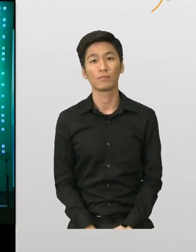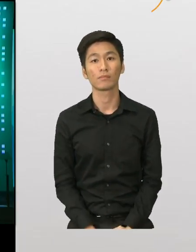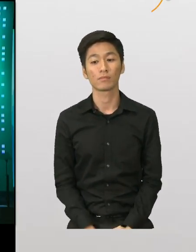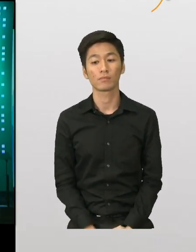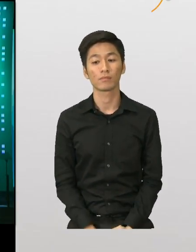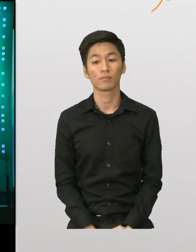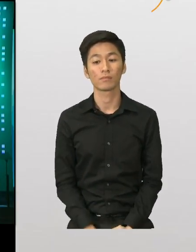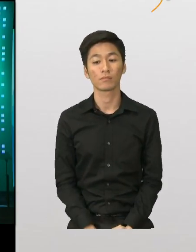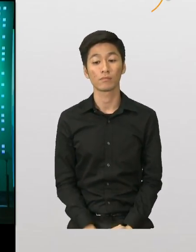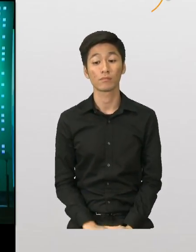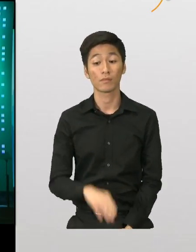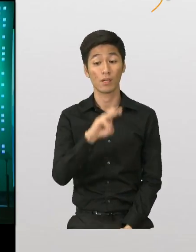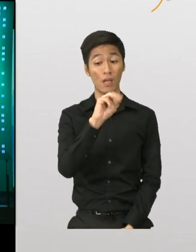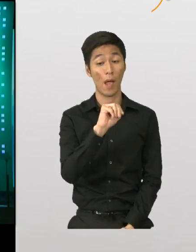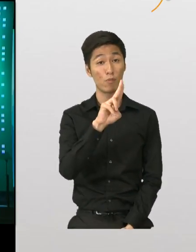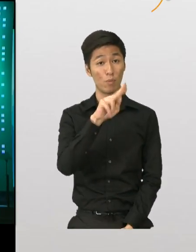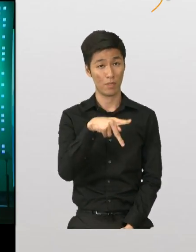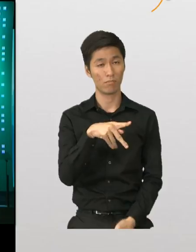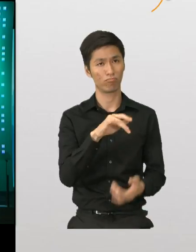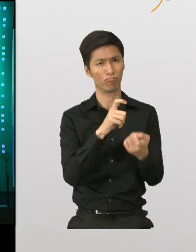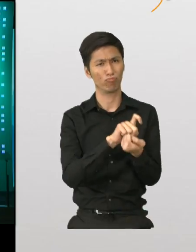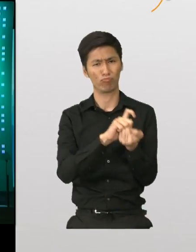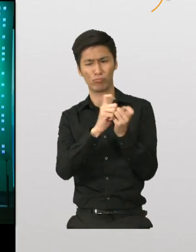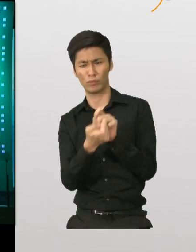the MUP with a home improvement program, HIP.